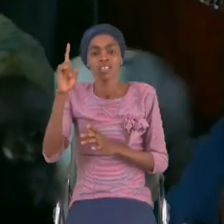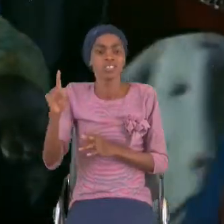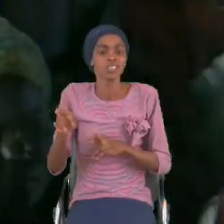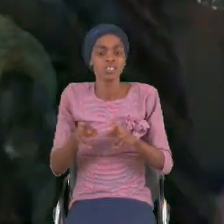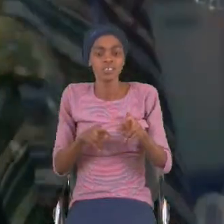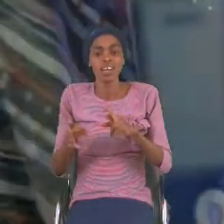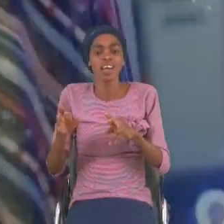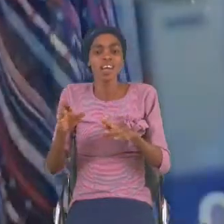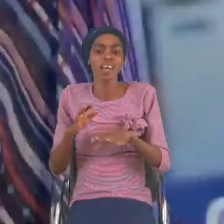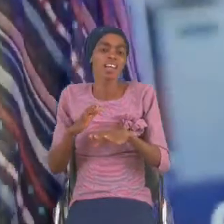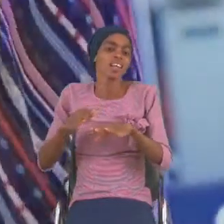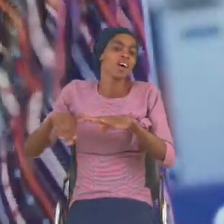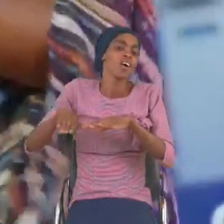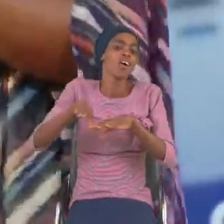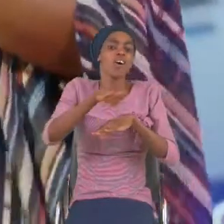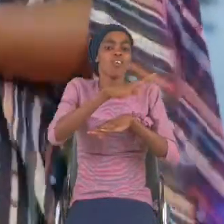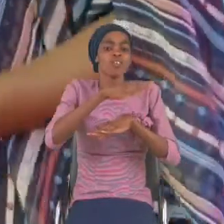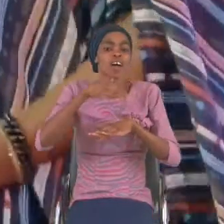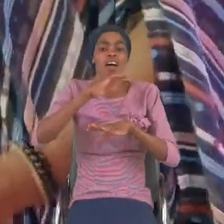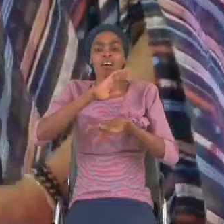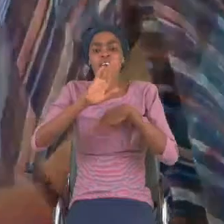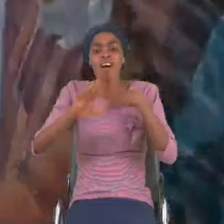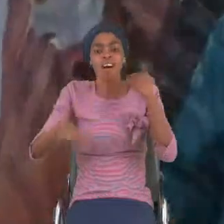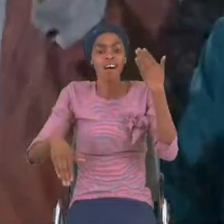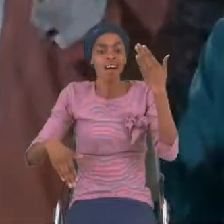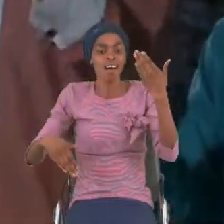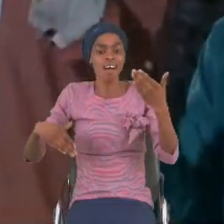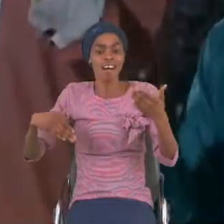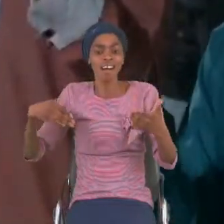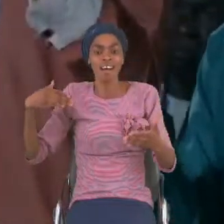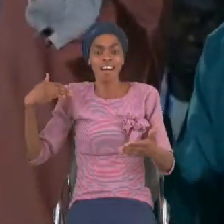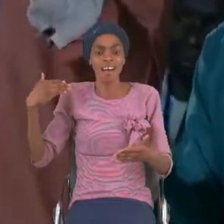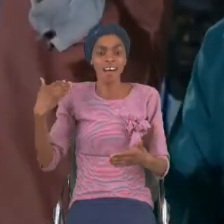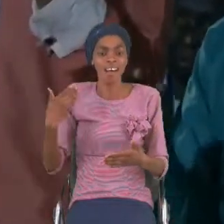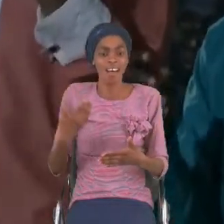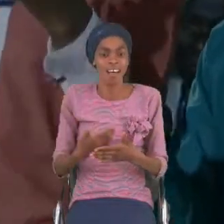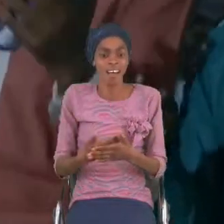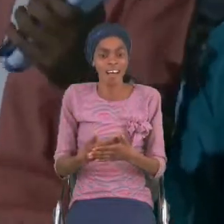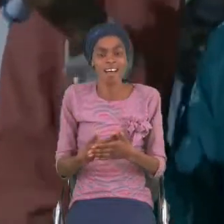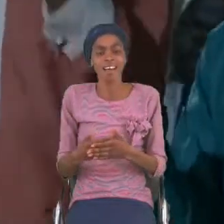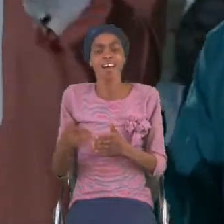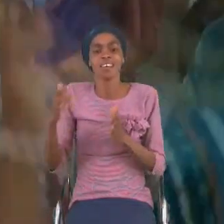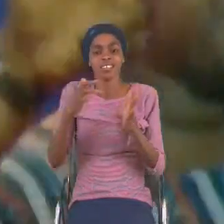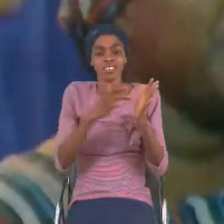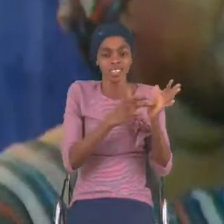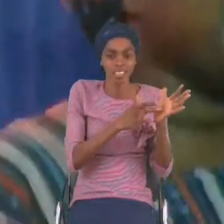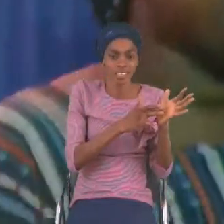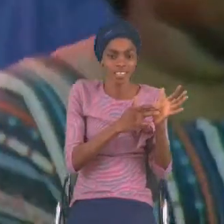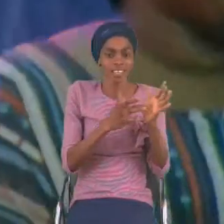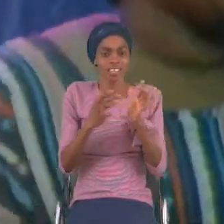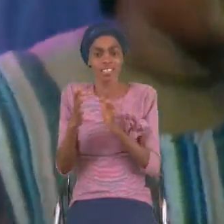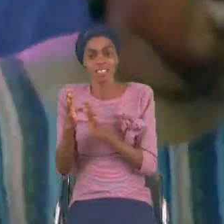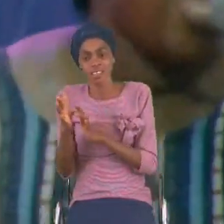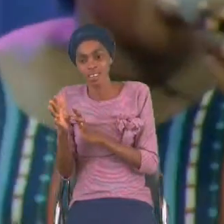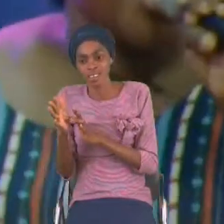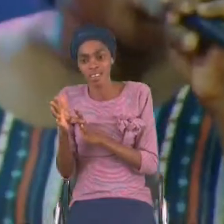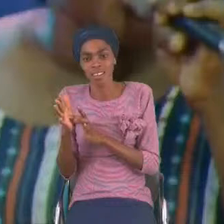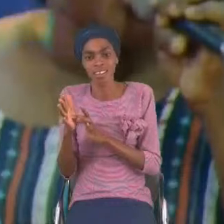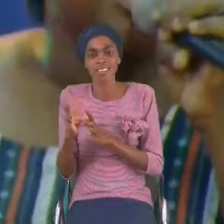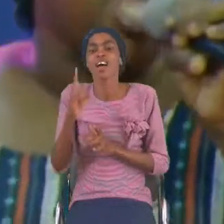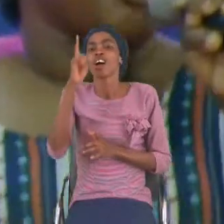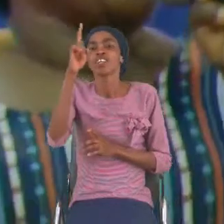Jesus, you reign over, over and over and over and over all.